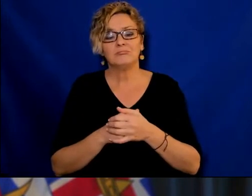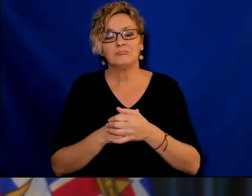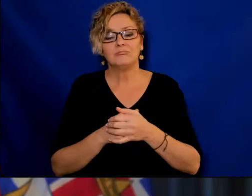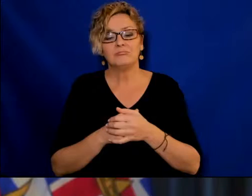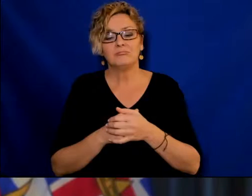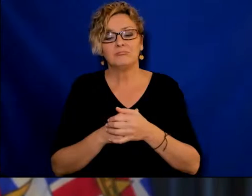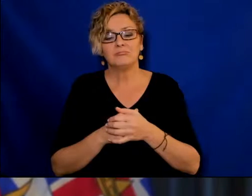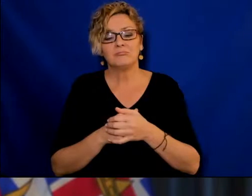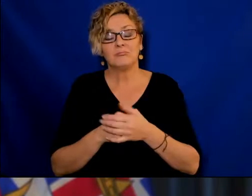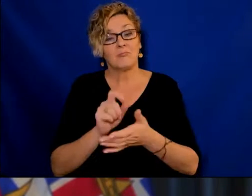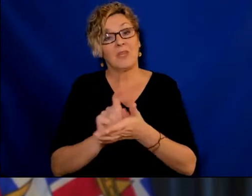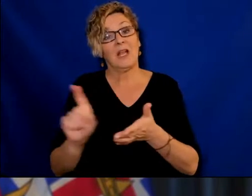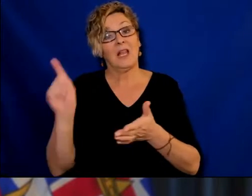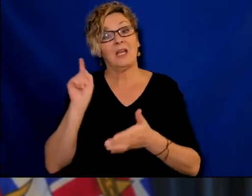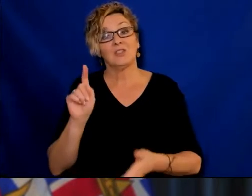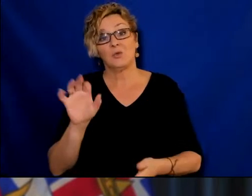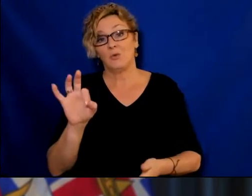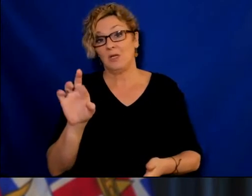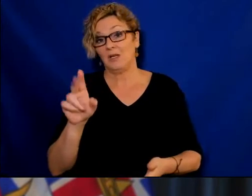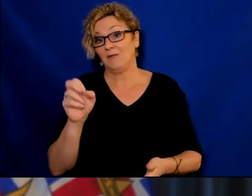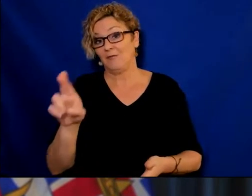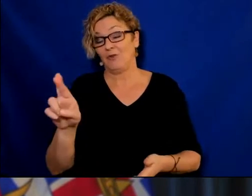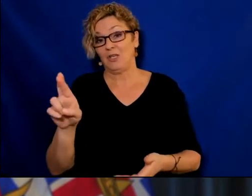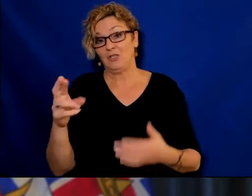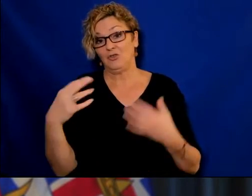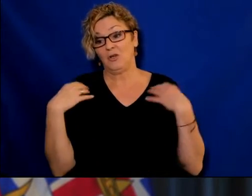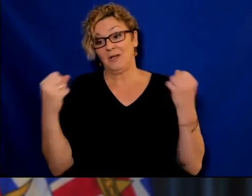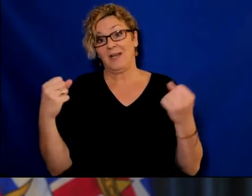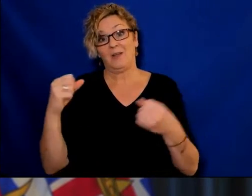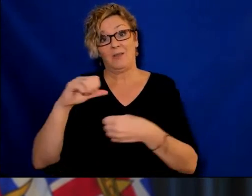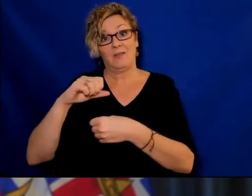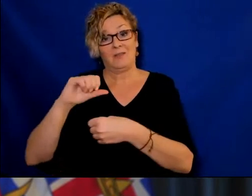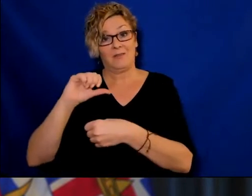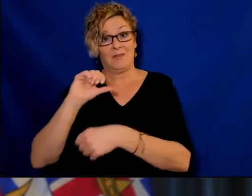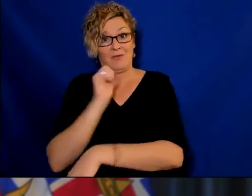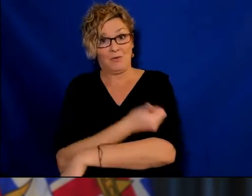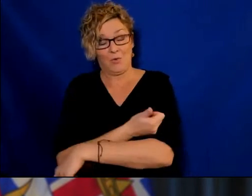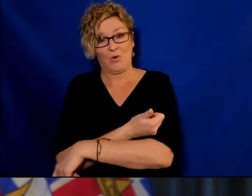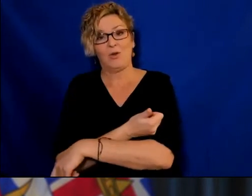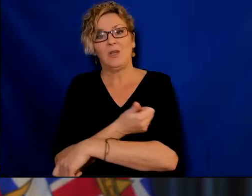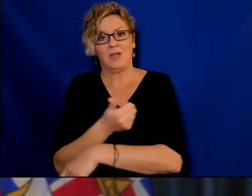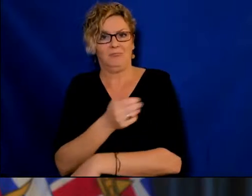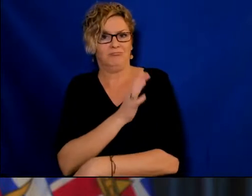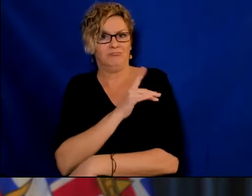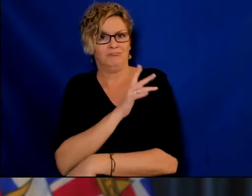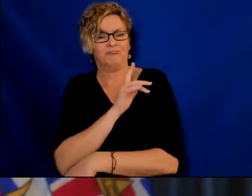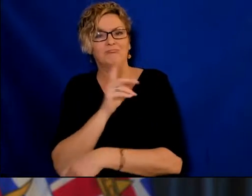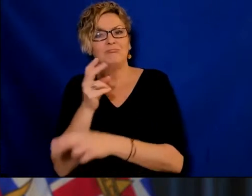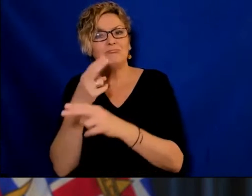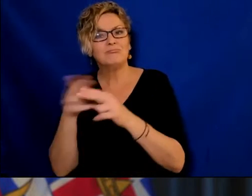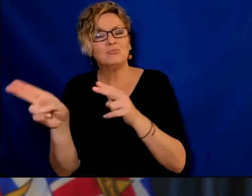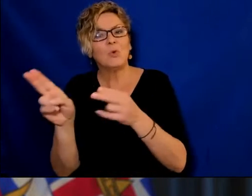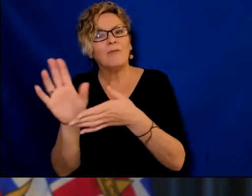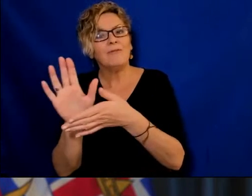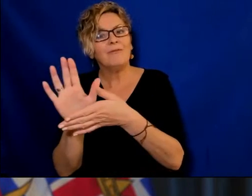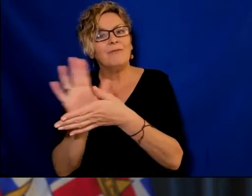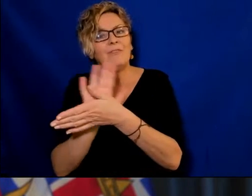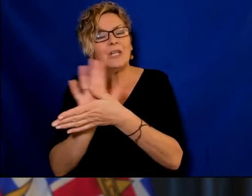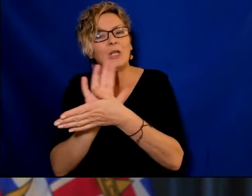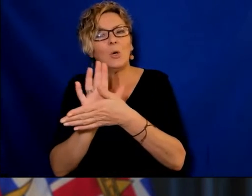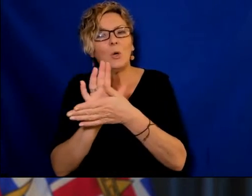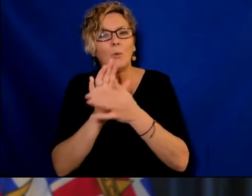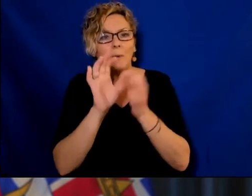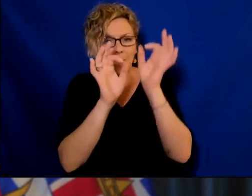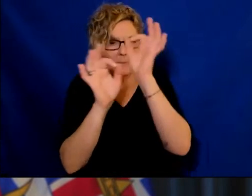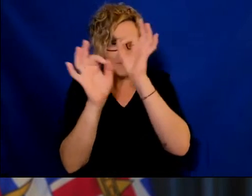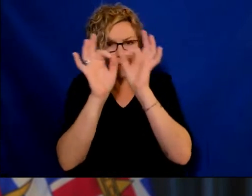an infographic, a kind of flow chart, that showed how COVID-19 spread when just one person brought the virus to a wedding. There was another